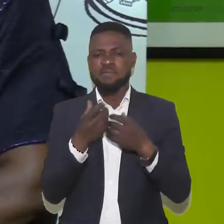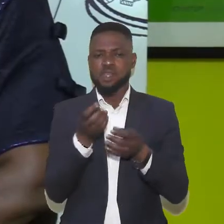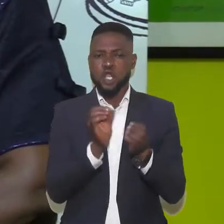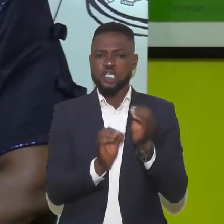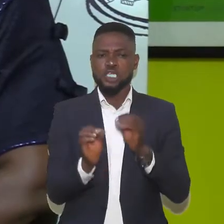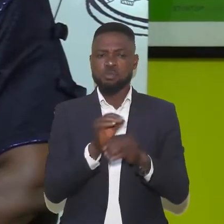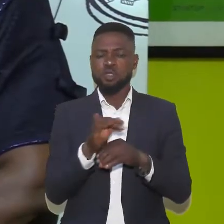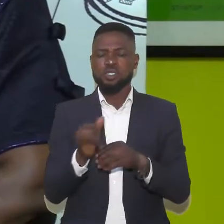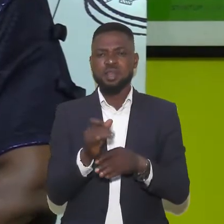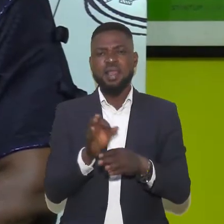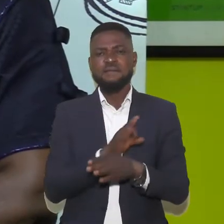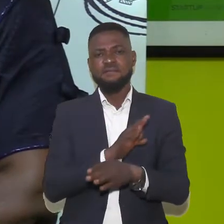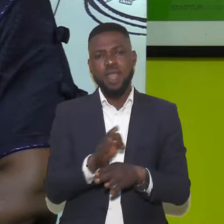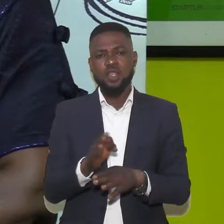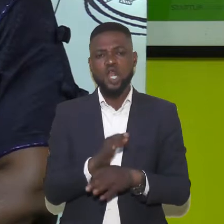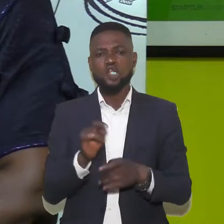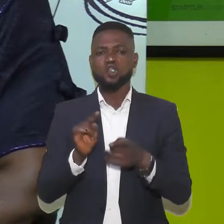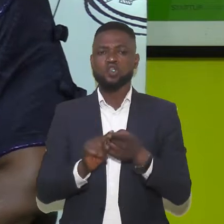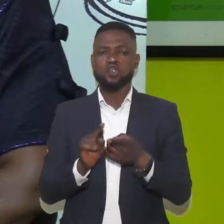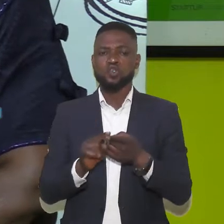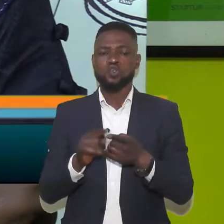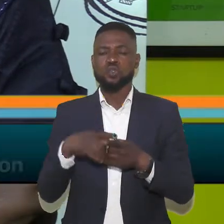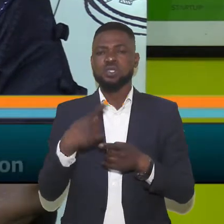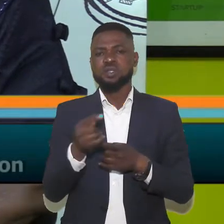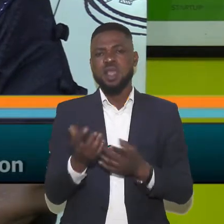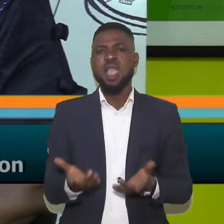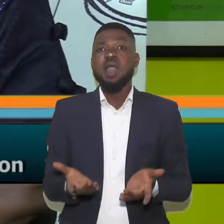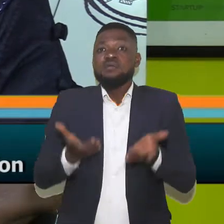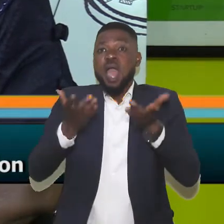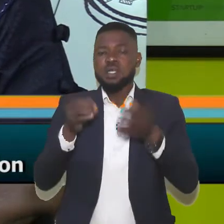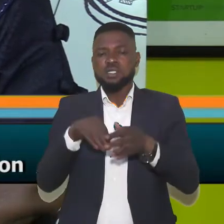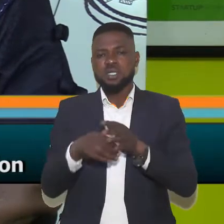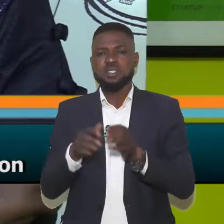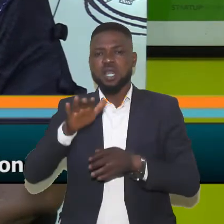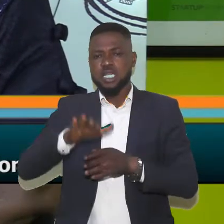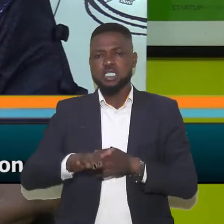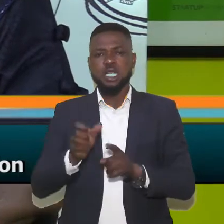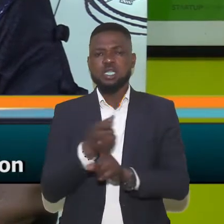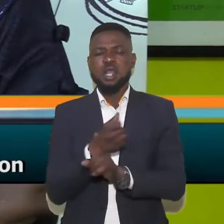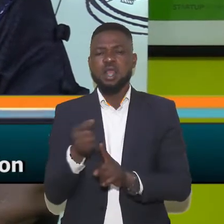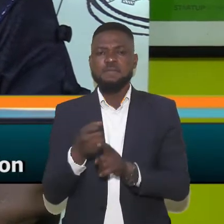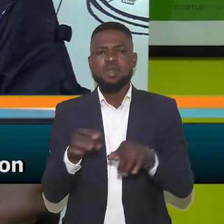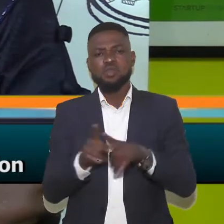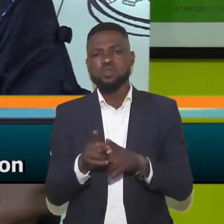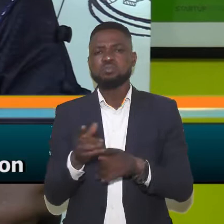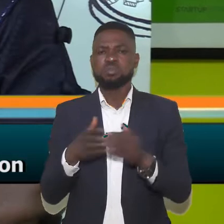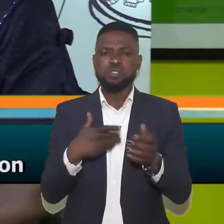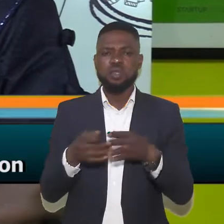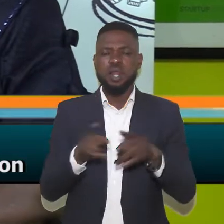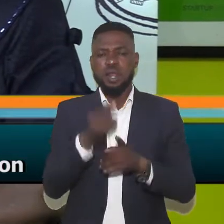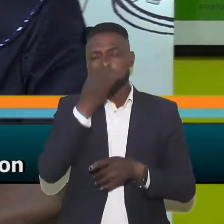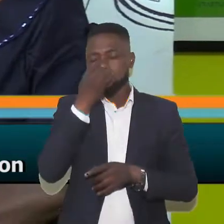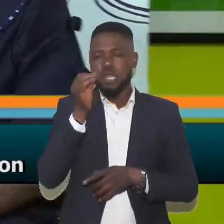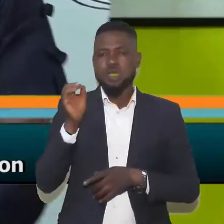are contributing factors to the rise in child abuse. So issues